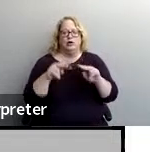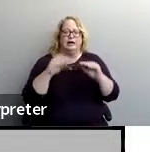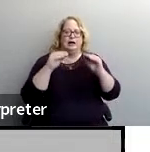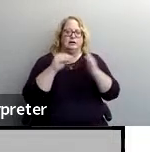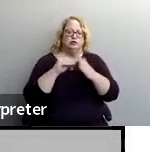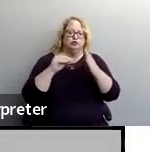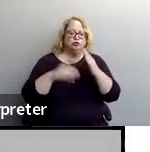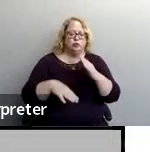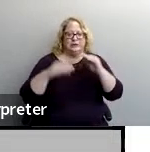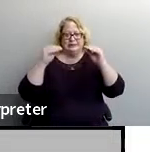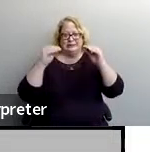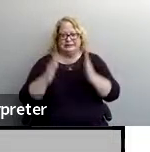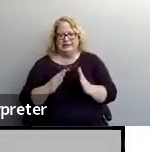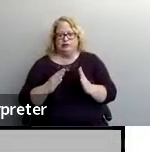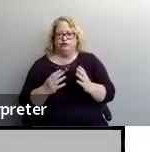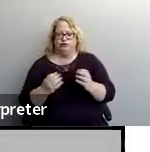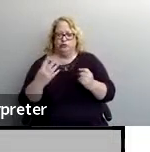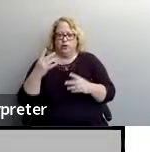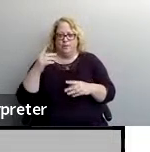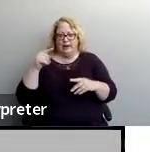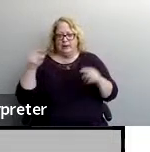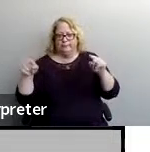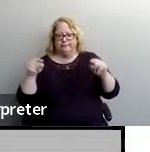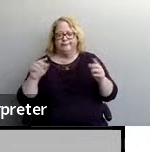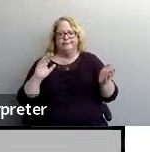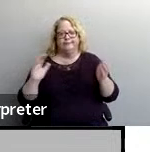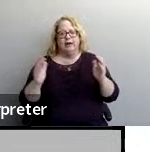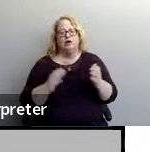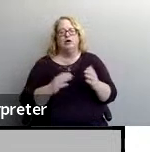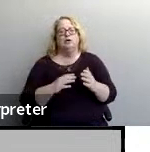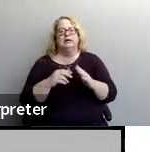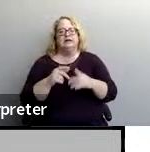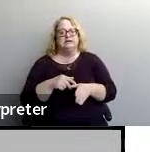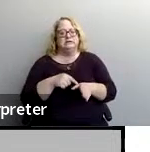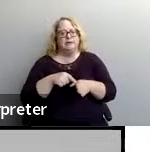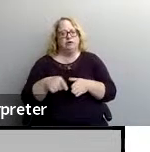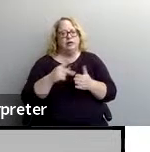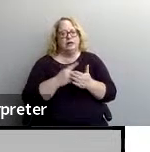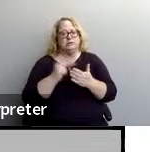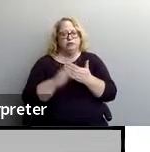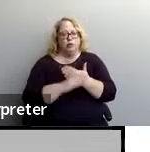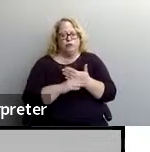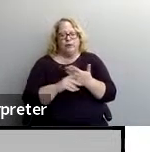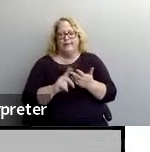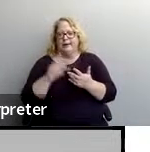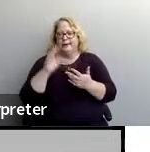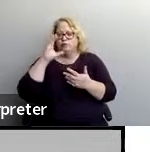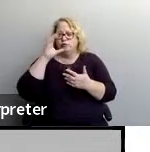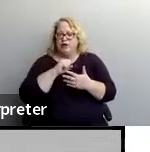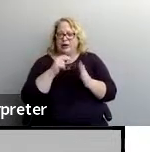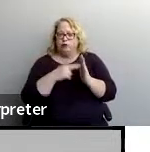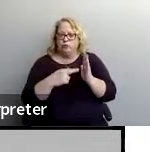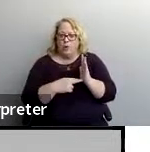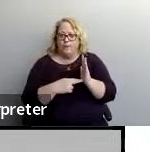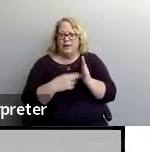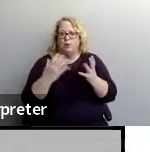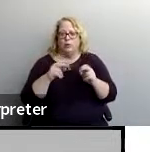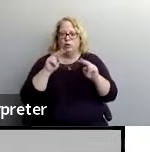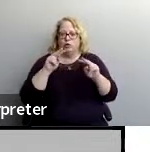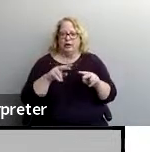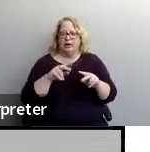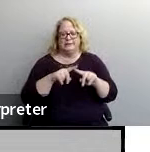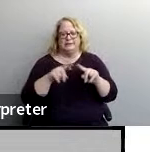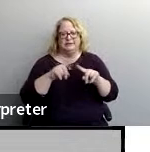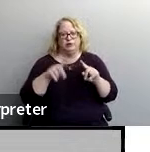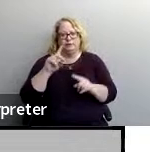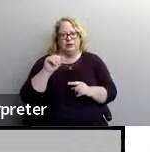student-teacher ratio, specialized programming, as well as projected enrollment, and we want to ensure that we're looking at multiple data sources to support